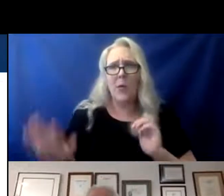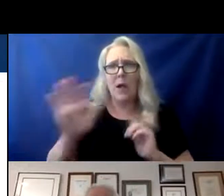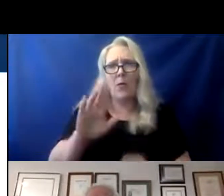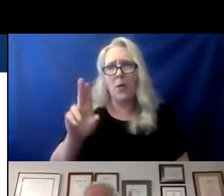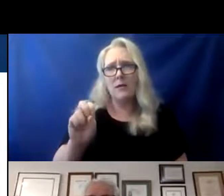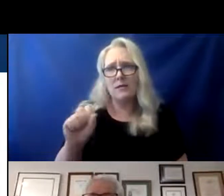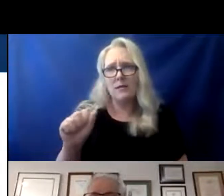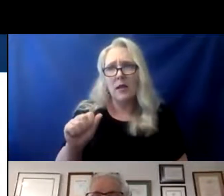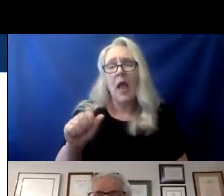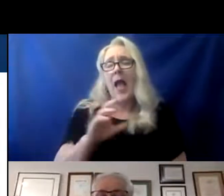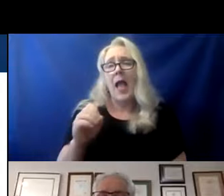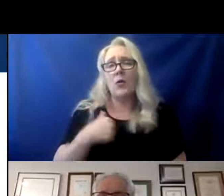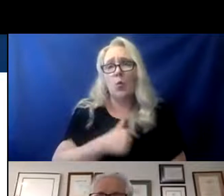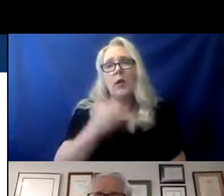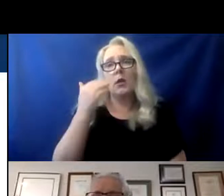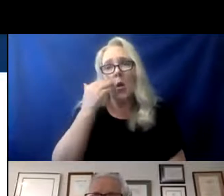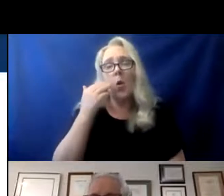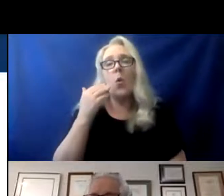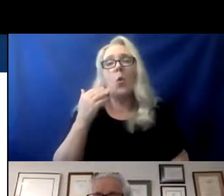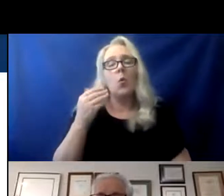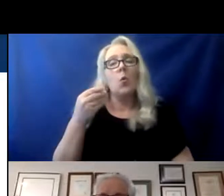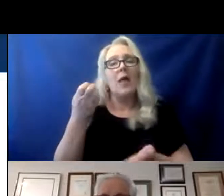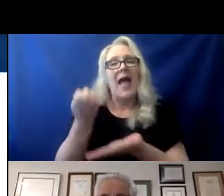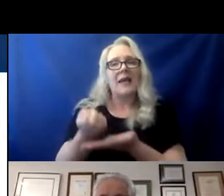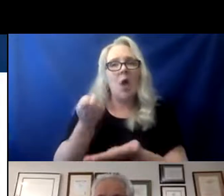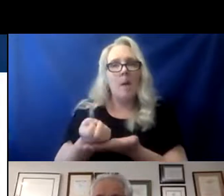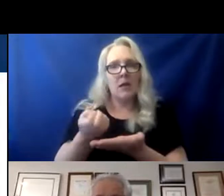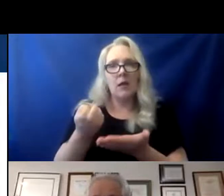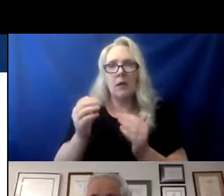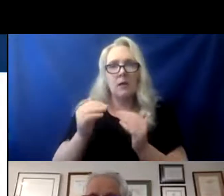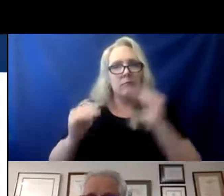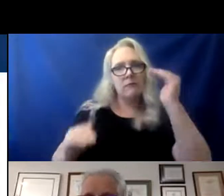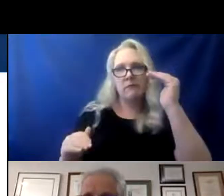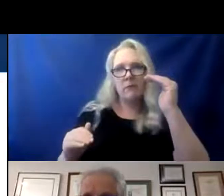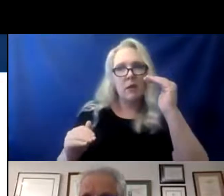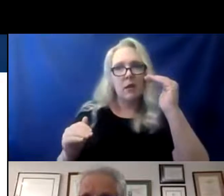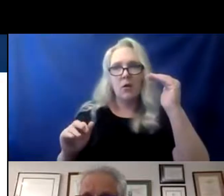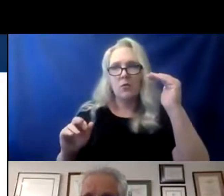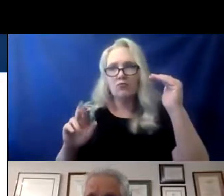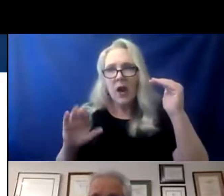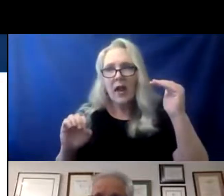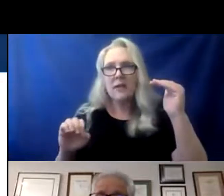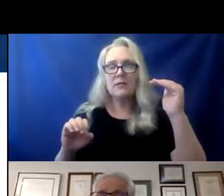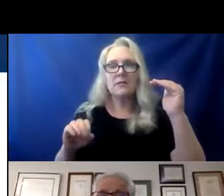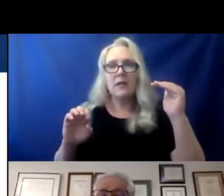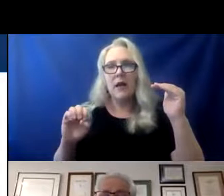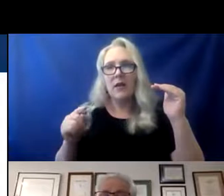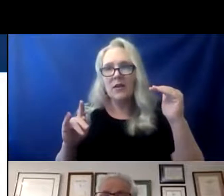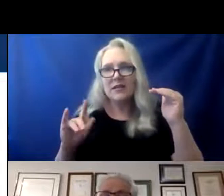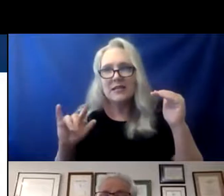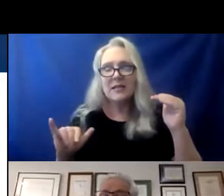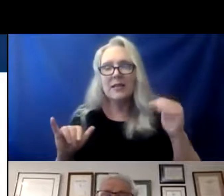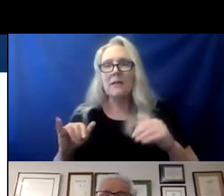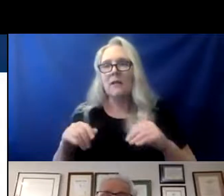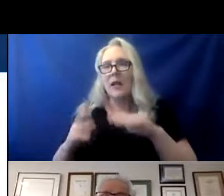well aware of the tremendous economic disparities related to race, ethnicity, immigration status. And I think we're all